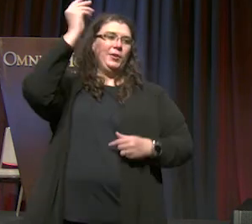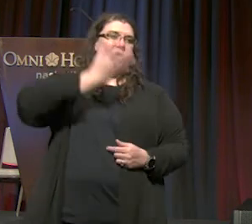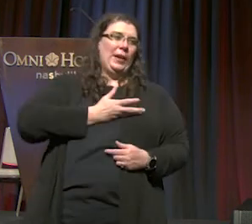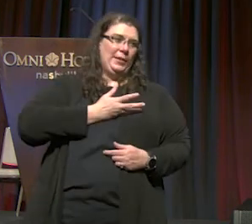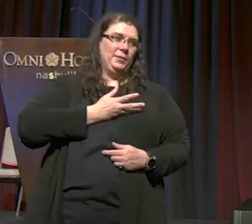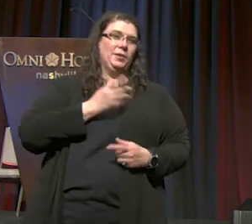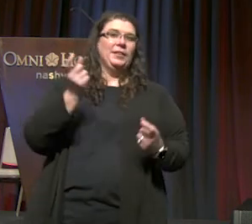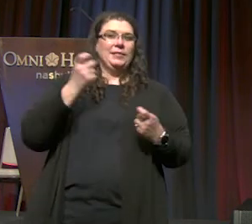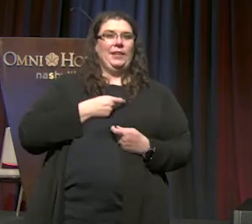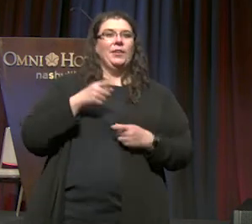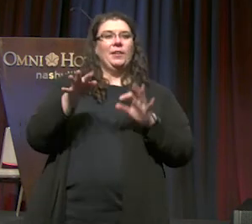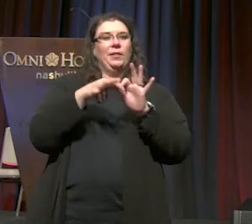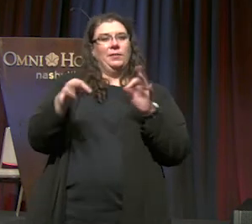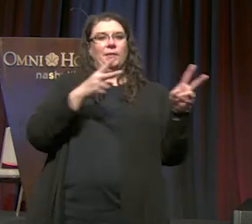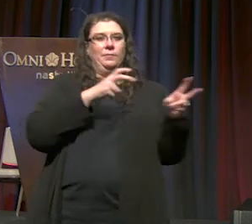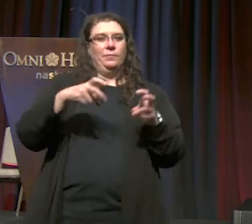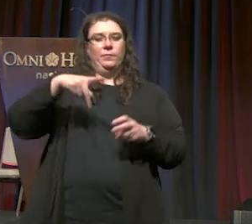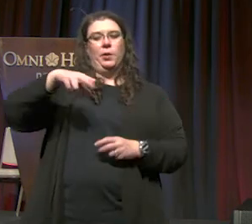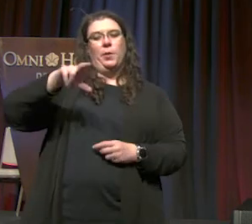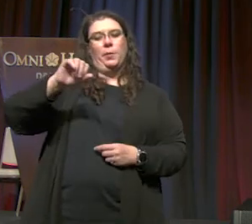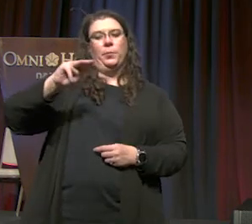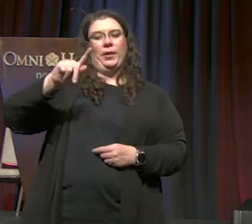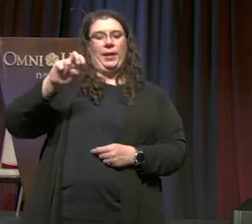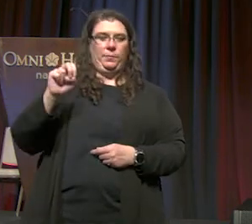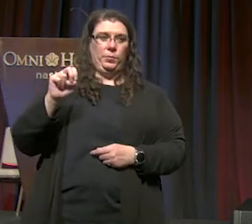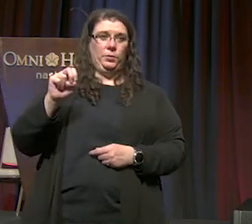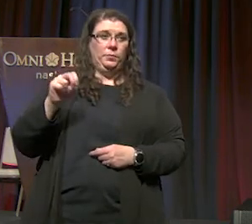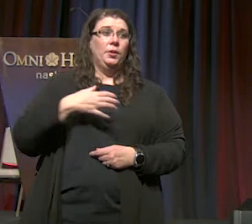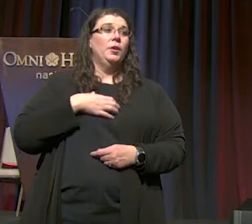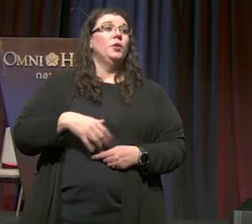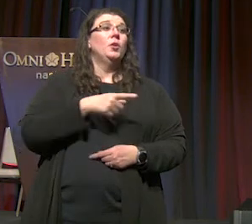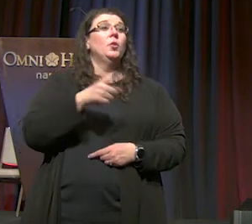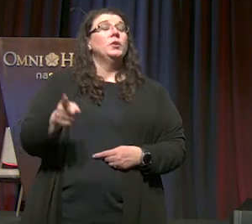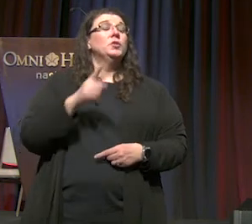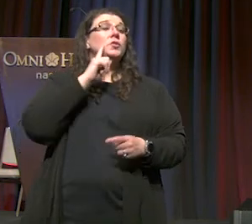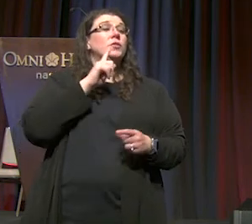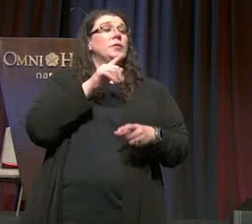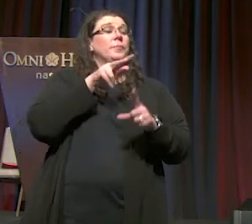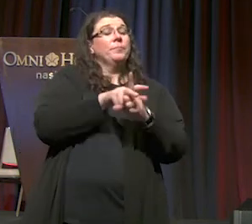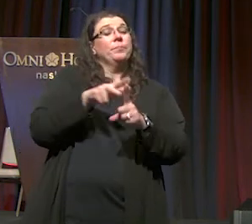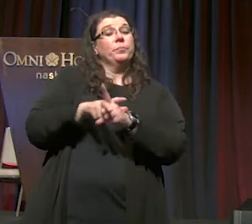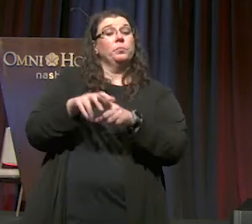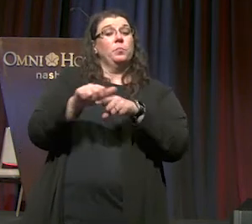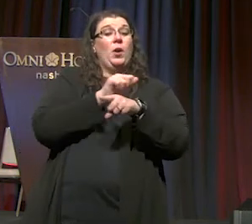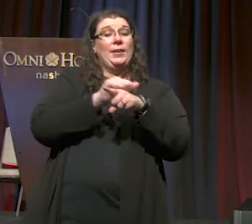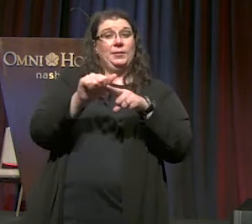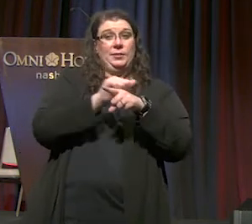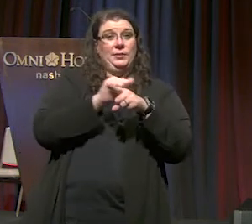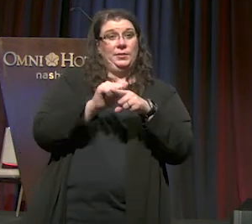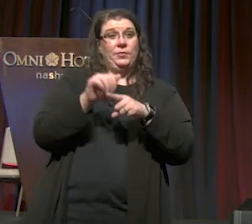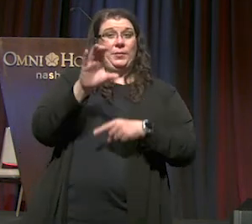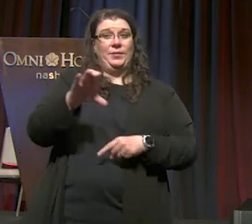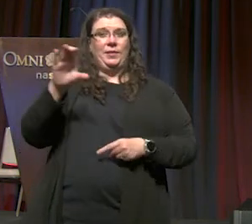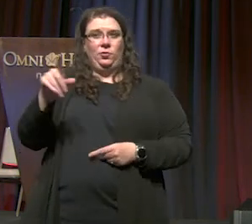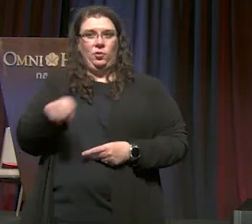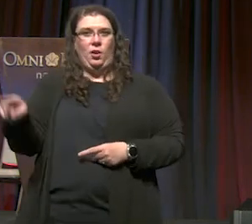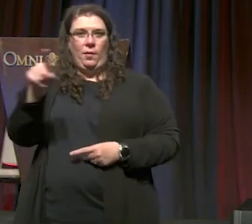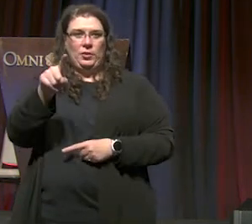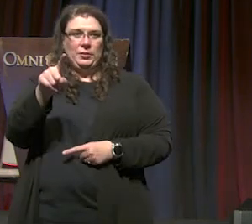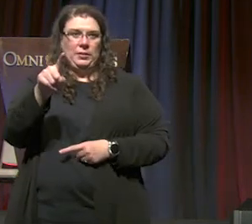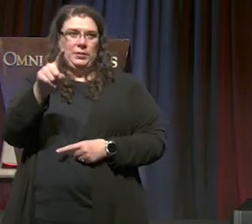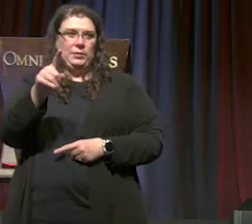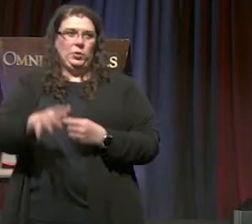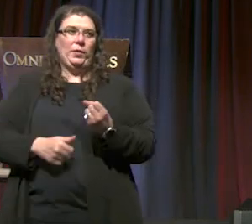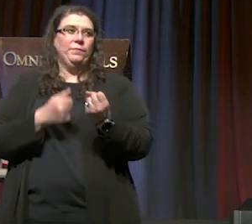preamble, and the wisdom and practice of contextual central conferences authority